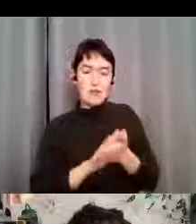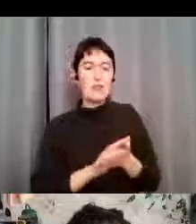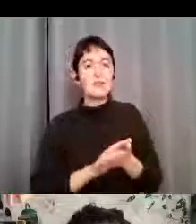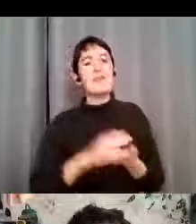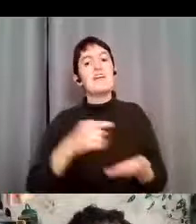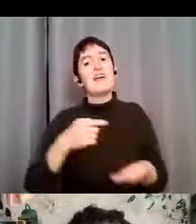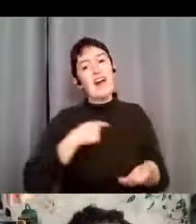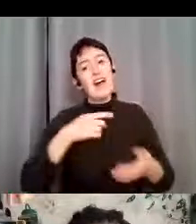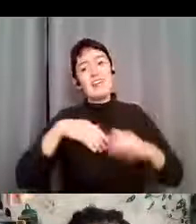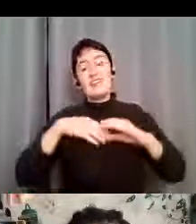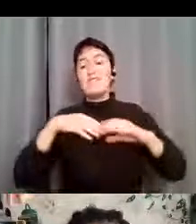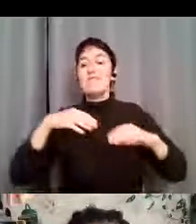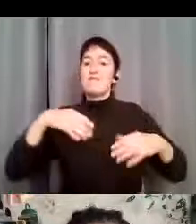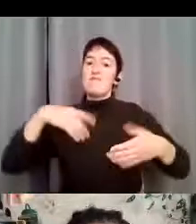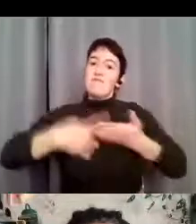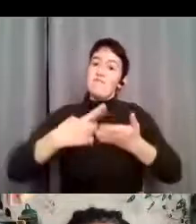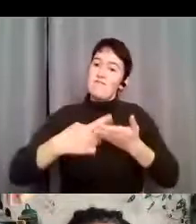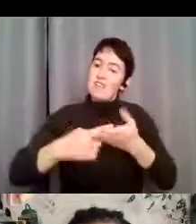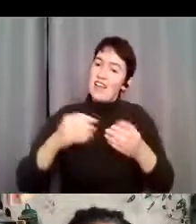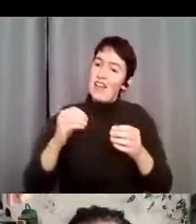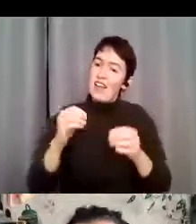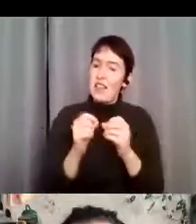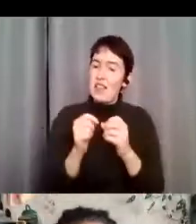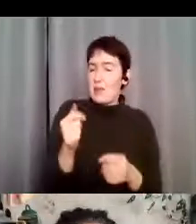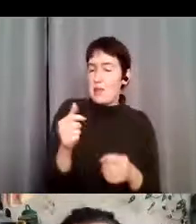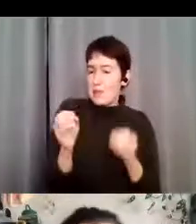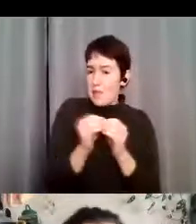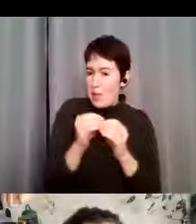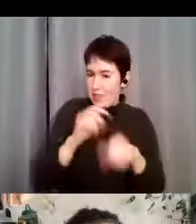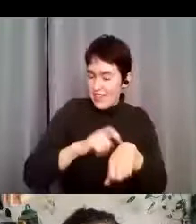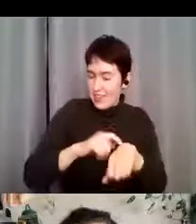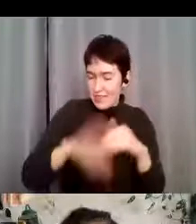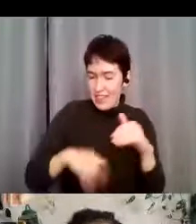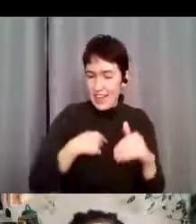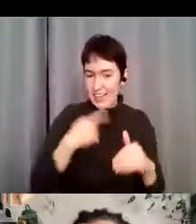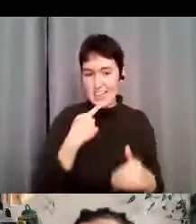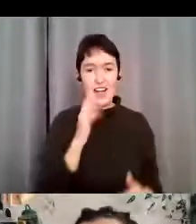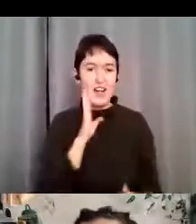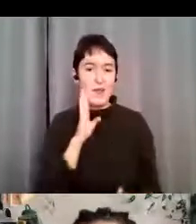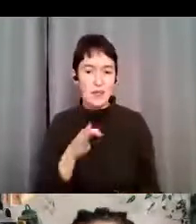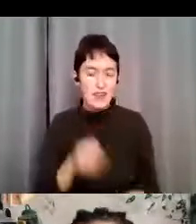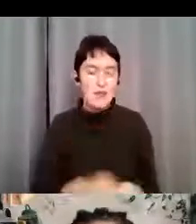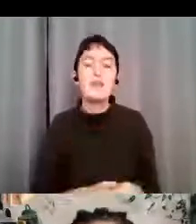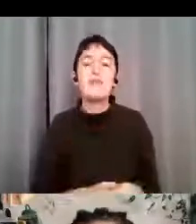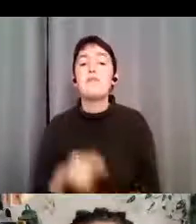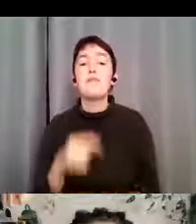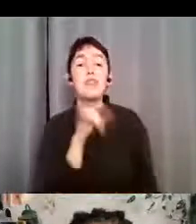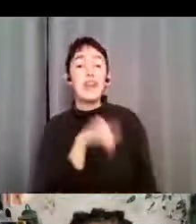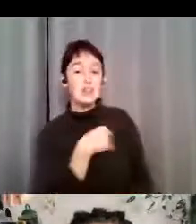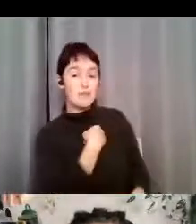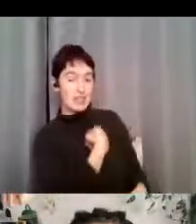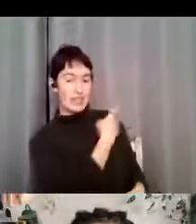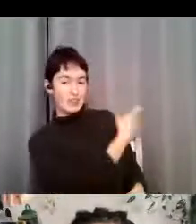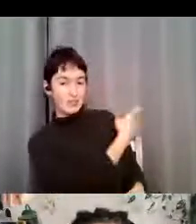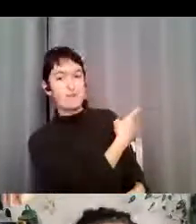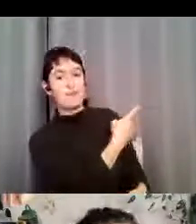for. But here I am when I was in elementary school. So this is me. This was back when when I could